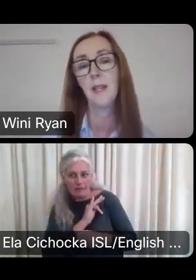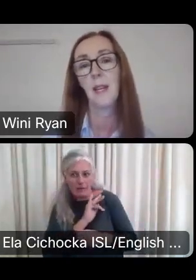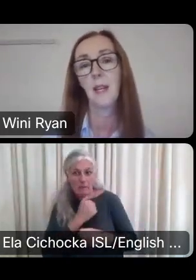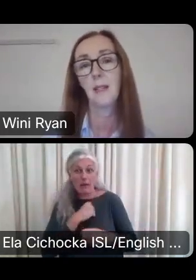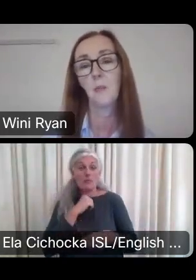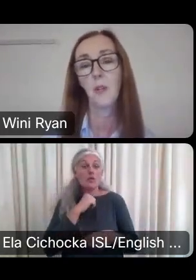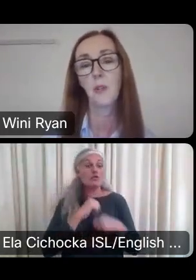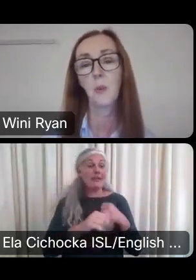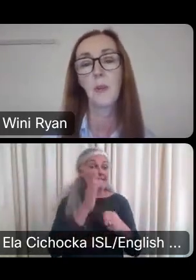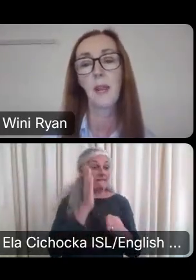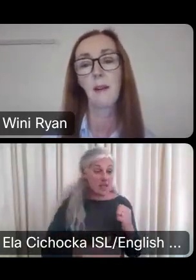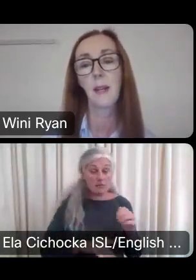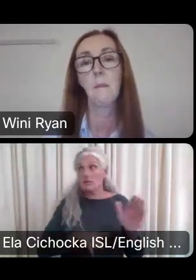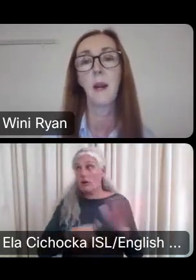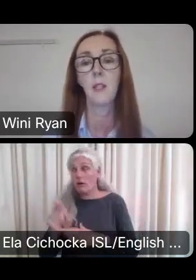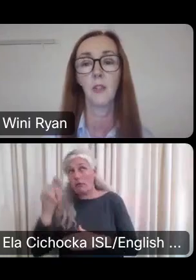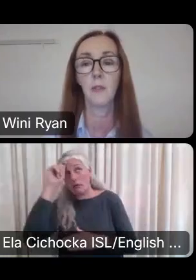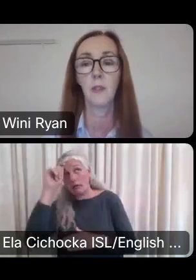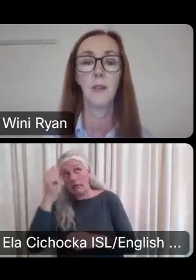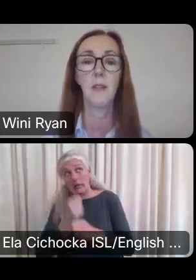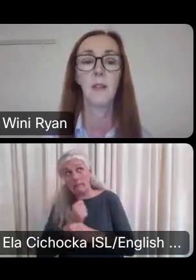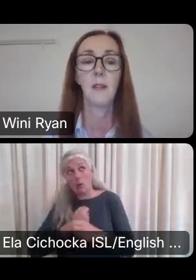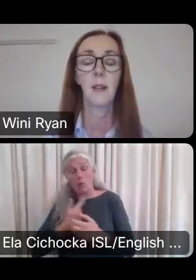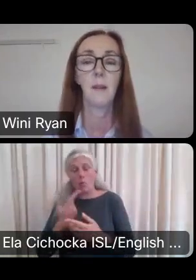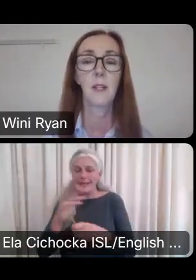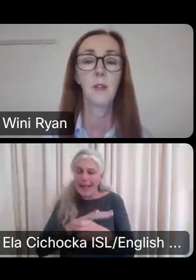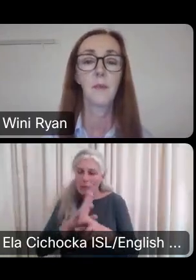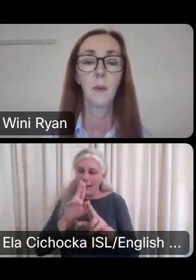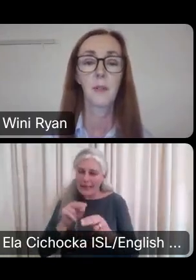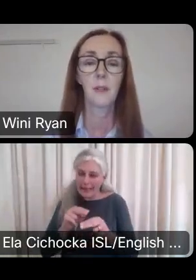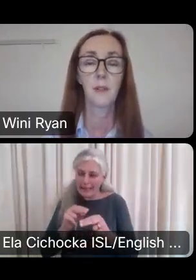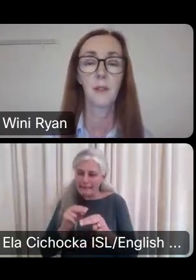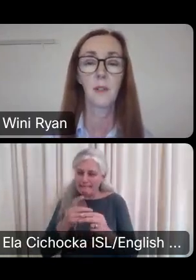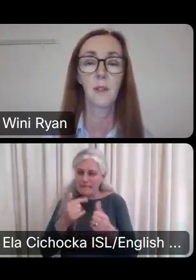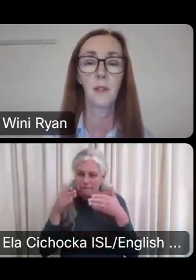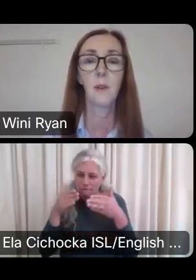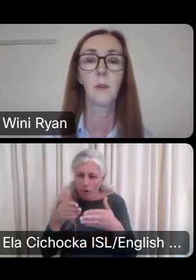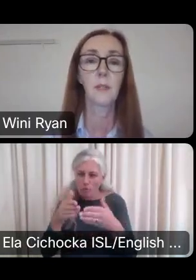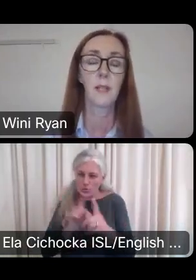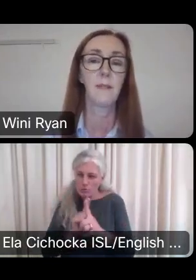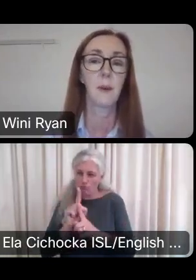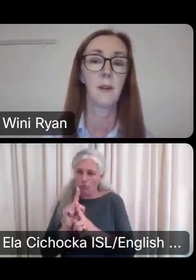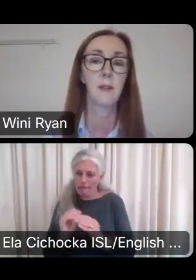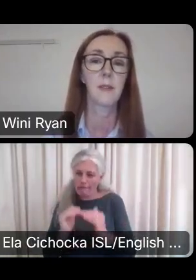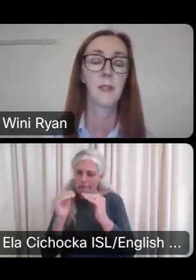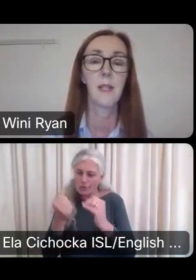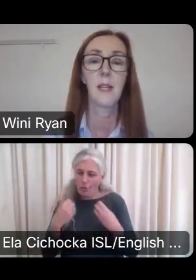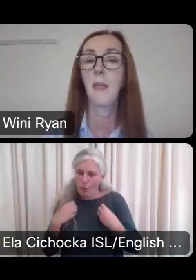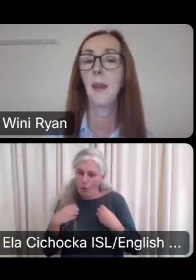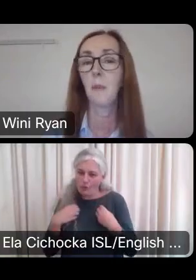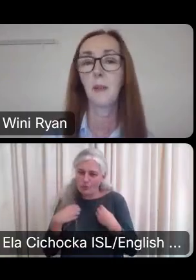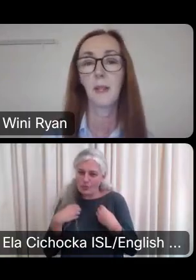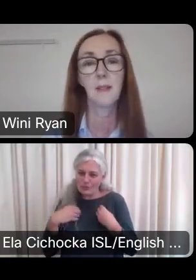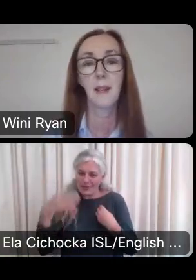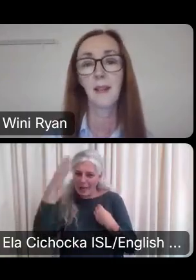today. And what one area might you do, might you focus on to improve your own self-awareness? And